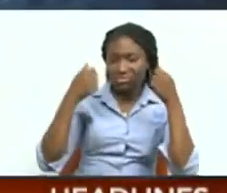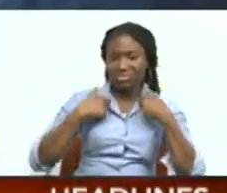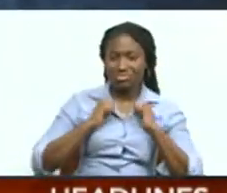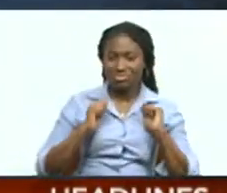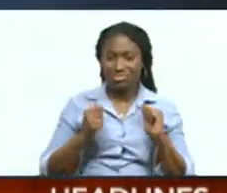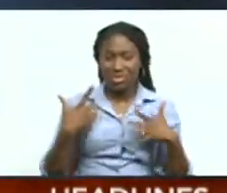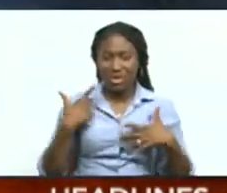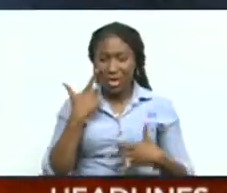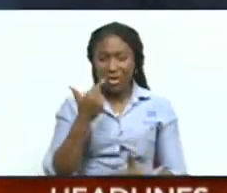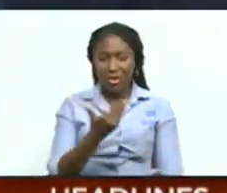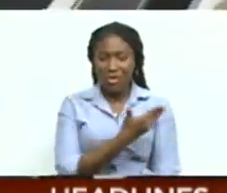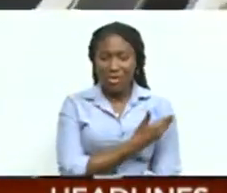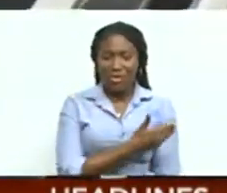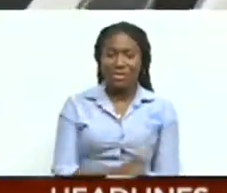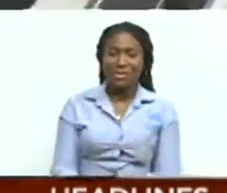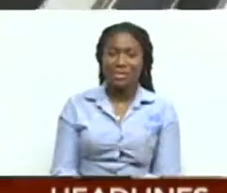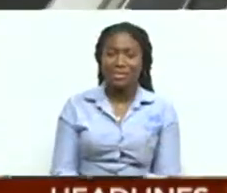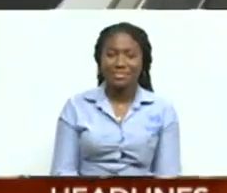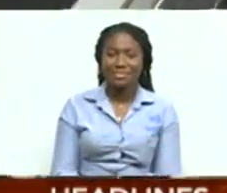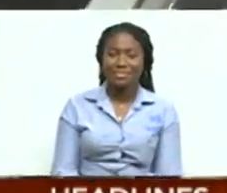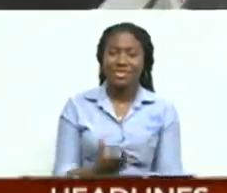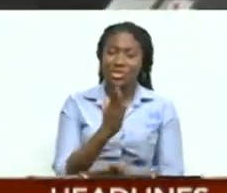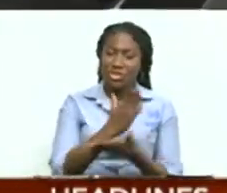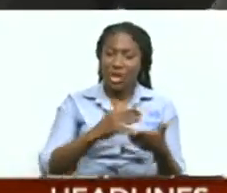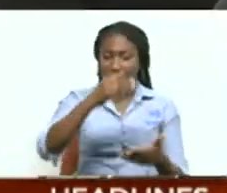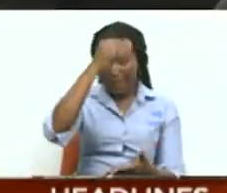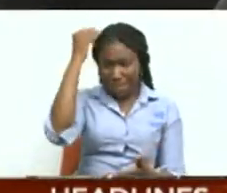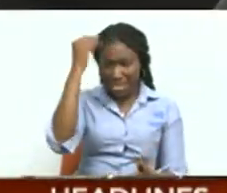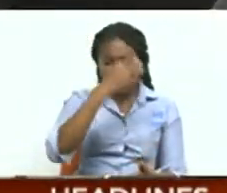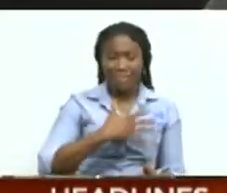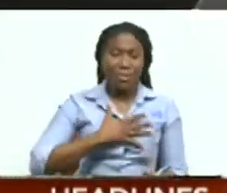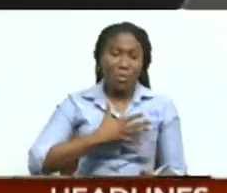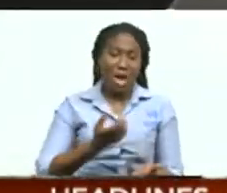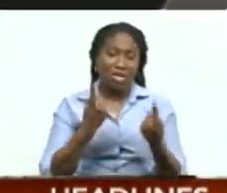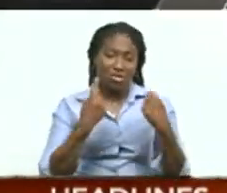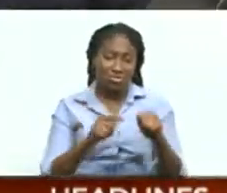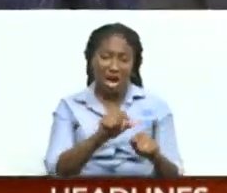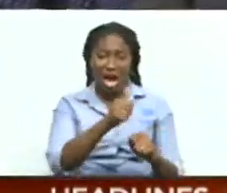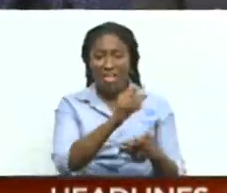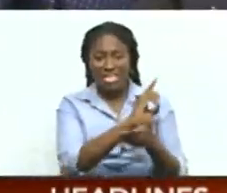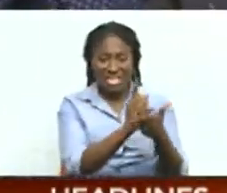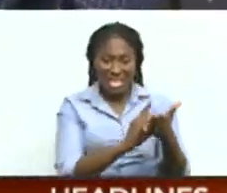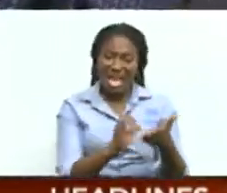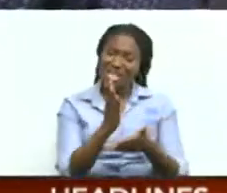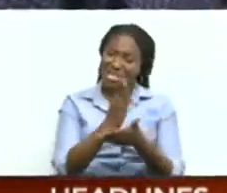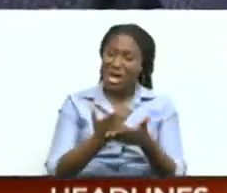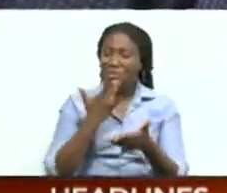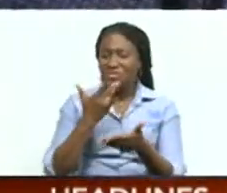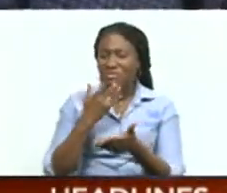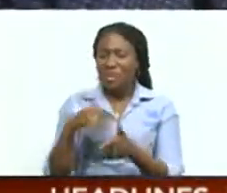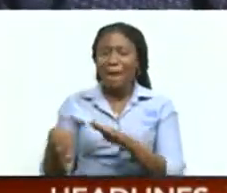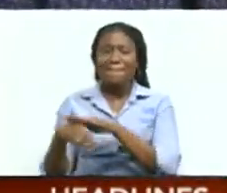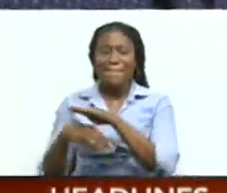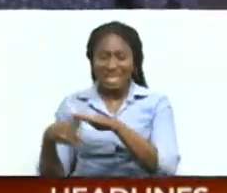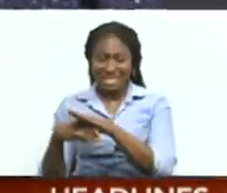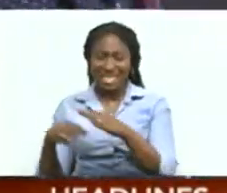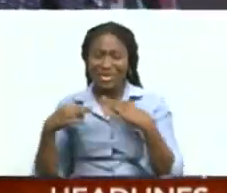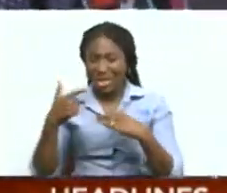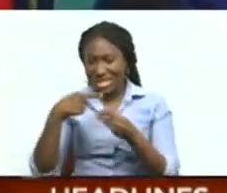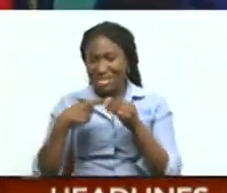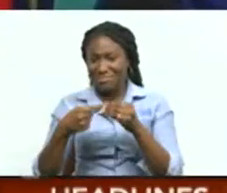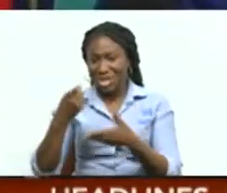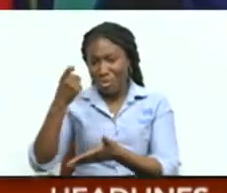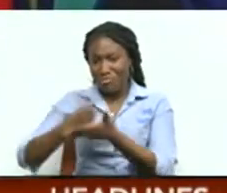This is probably 380. While some Muslims are willing to try trendier designs, others stick to the basics, especially since prices have